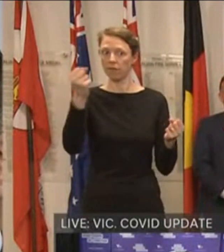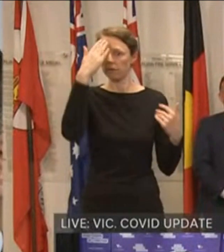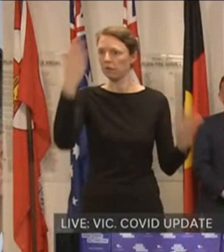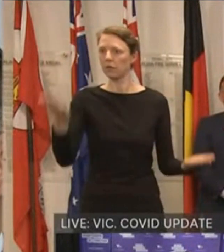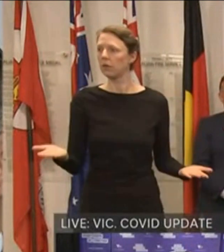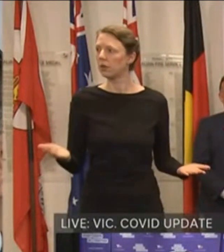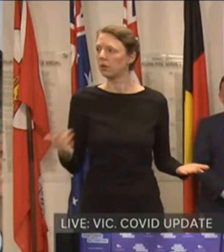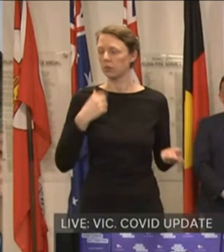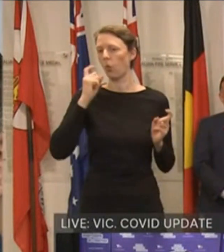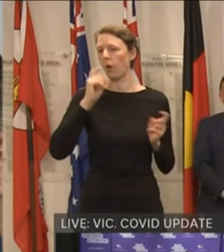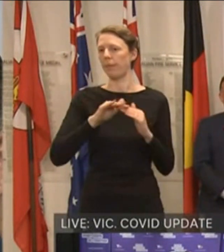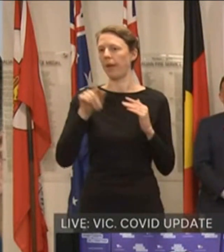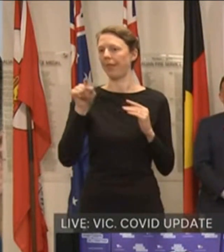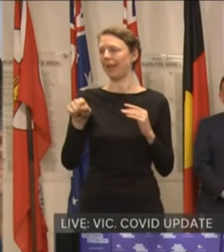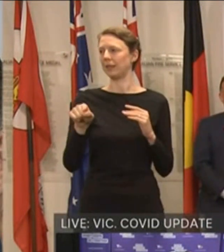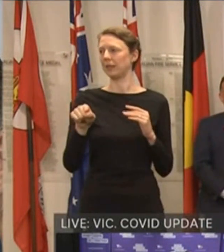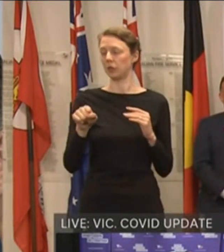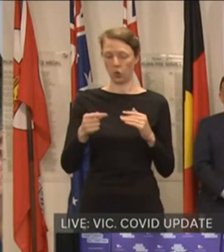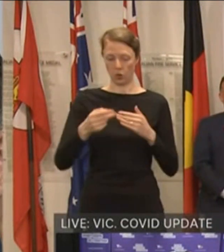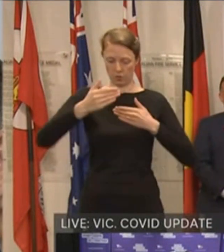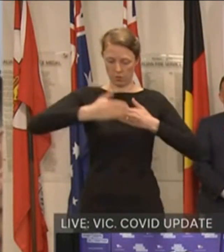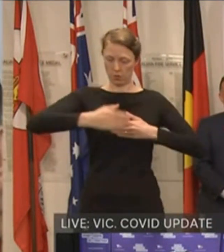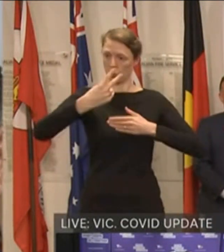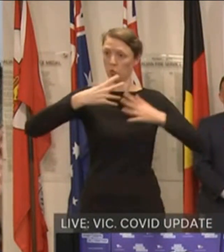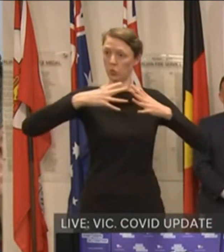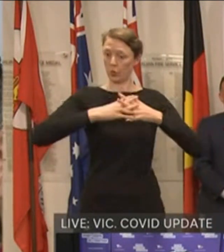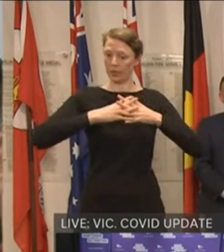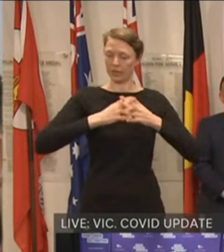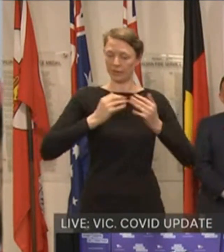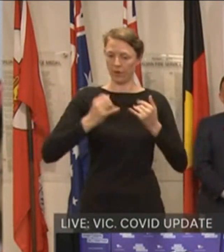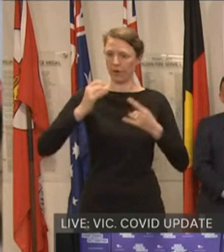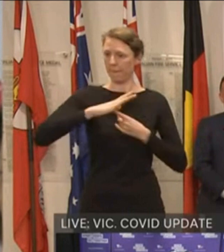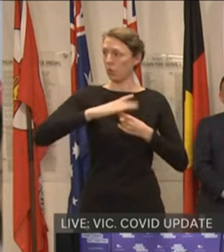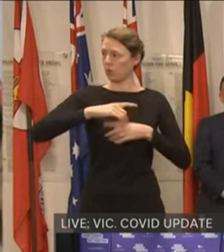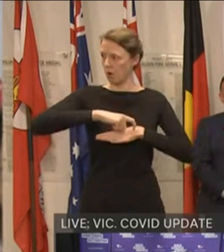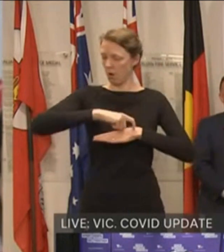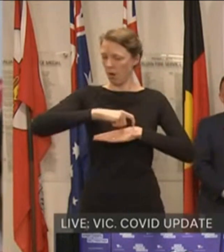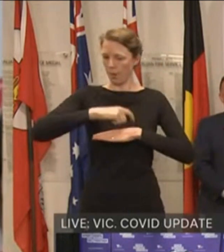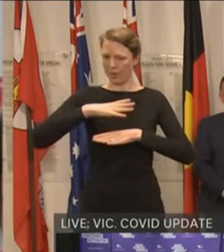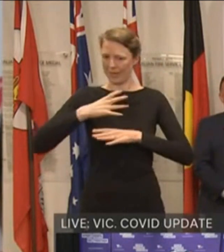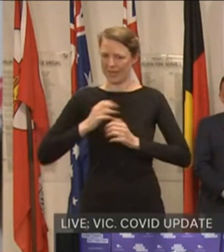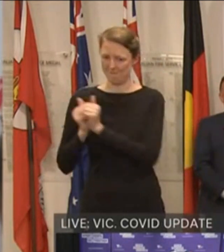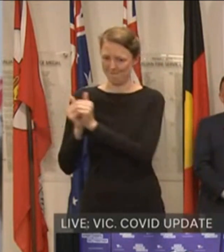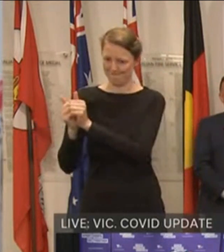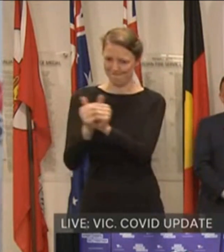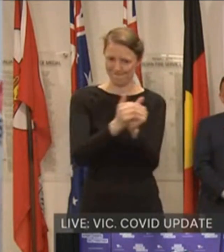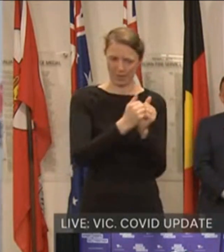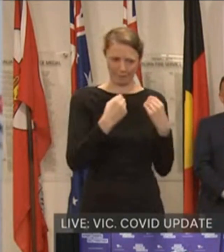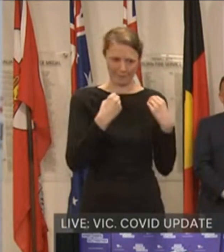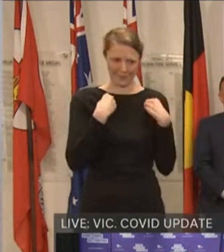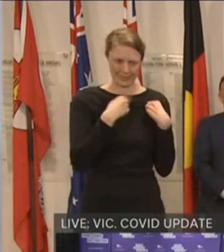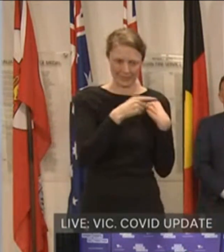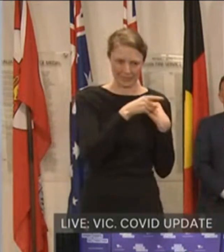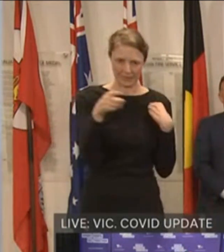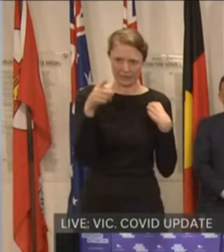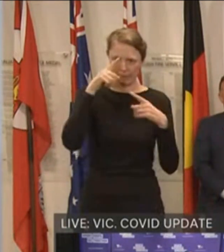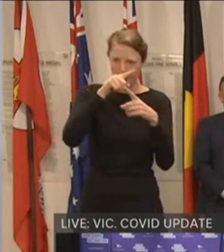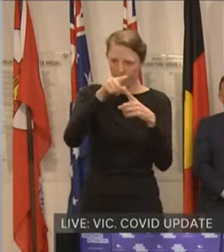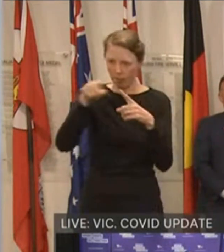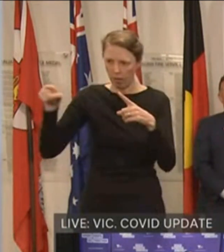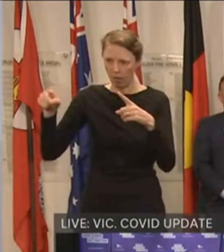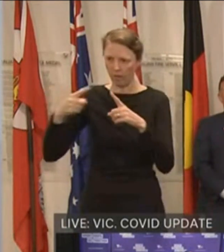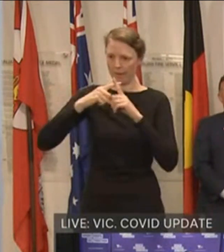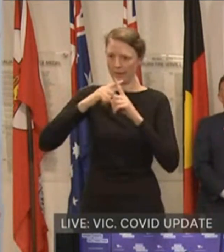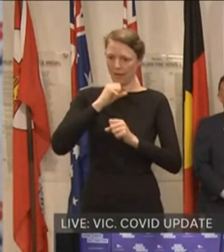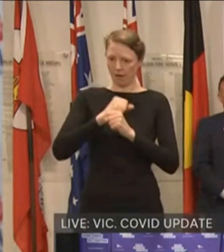the government considering limiting Sydney-siders travel to the country? We know Barilaro has already themselves rejected it. Yeah, well, what